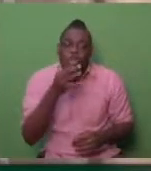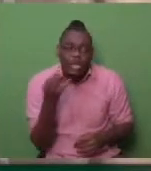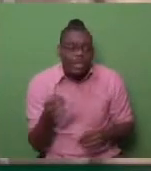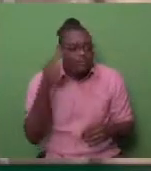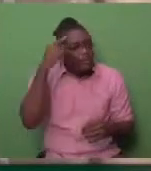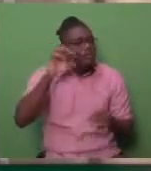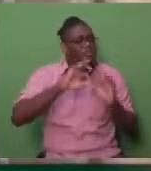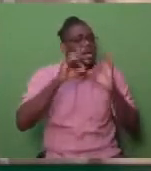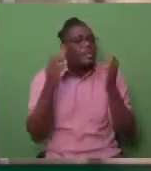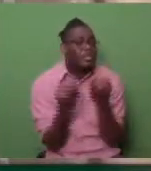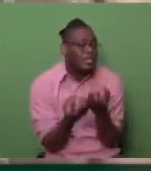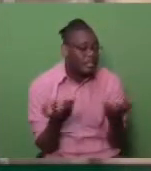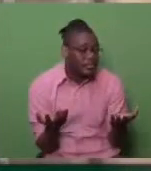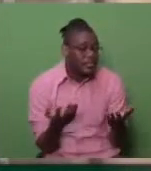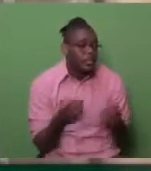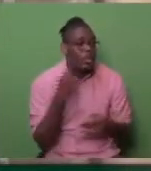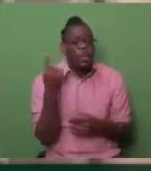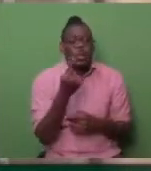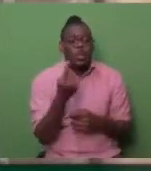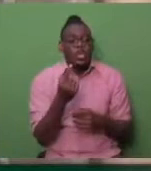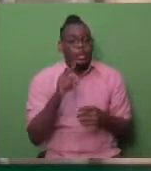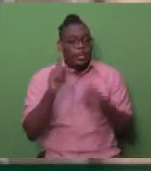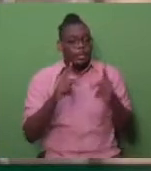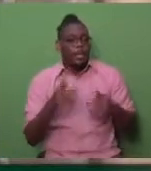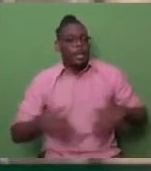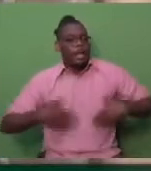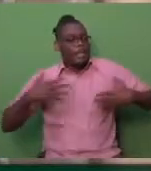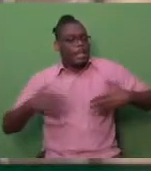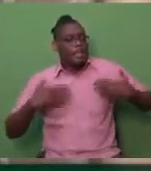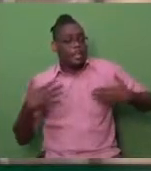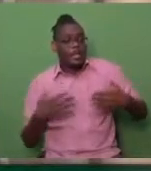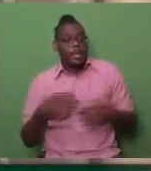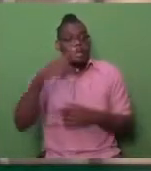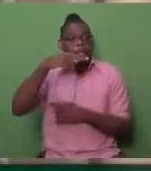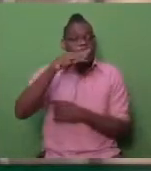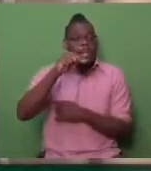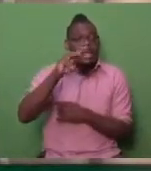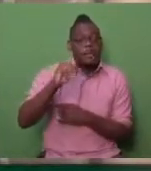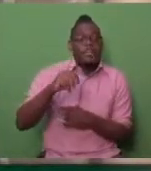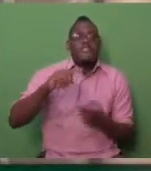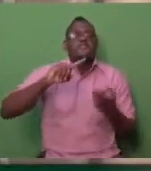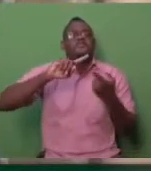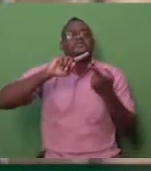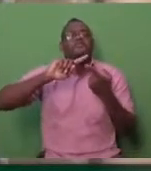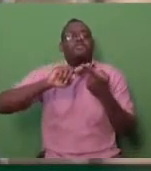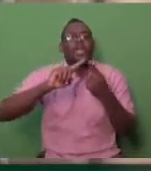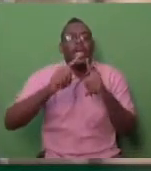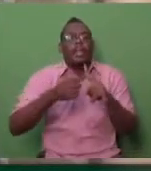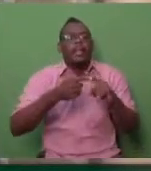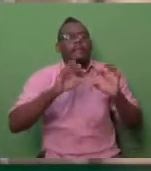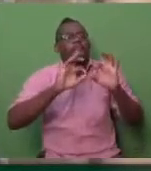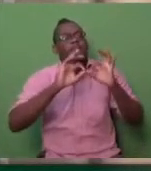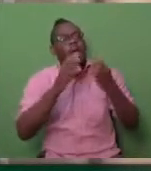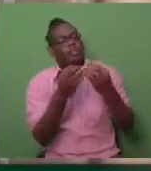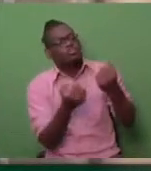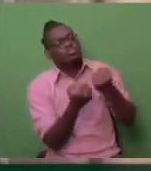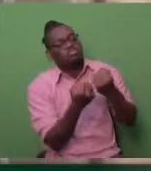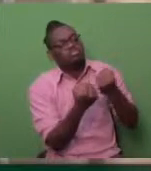surviving. That is the PNM's mantra. You have to wonder if the cabinet